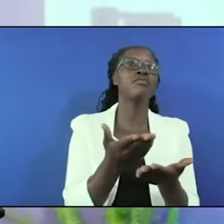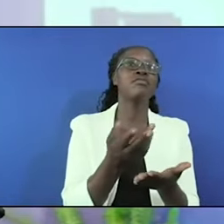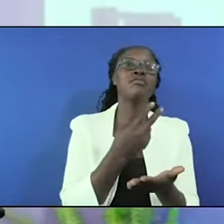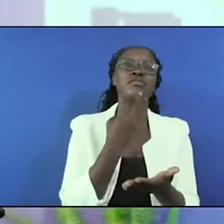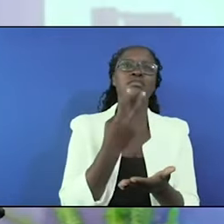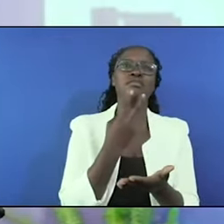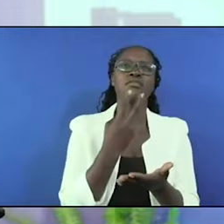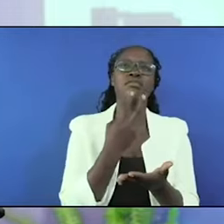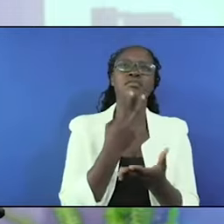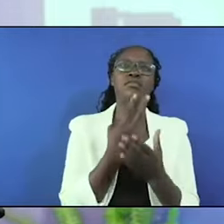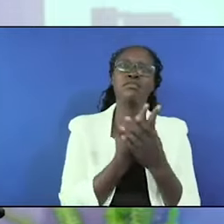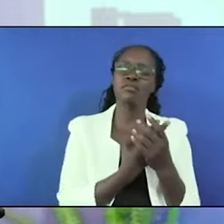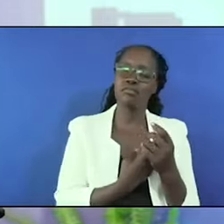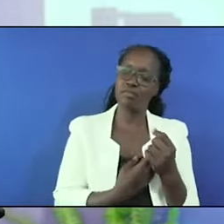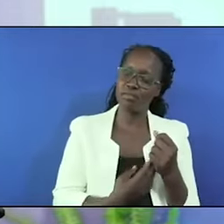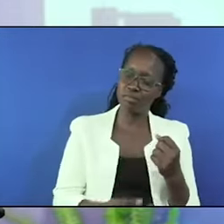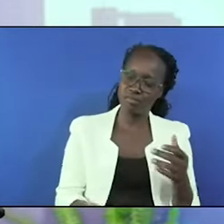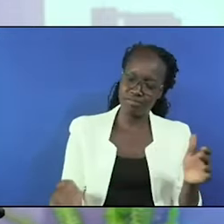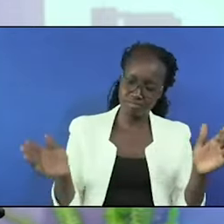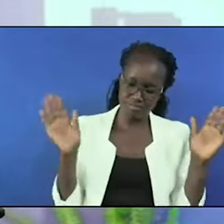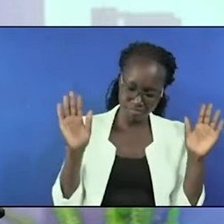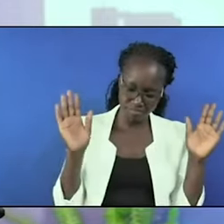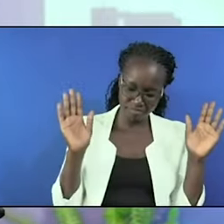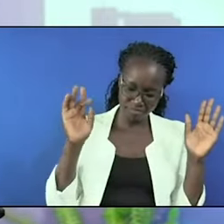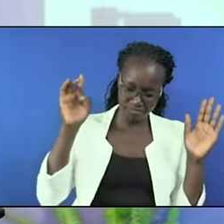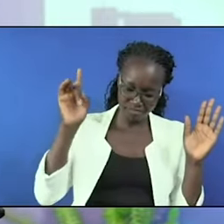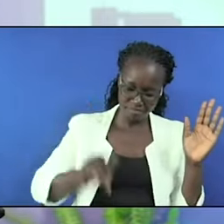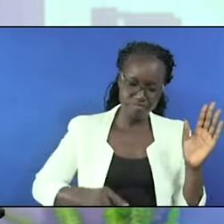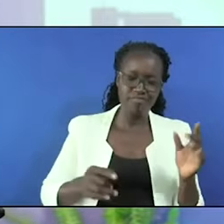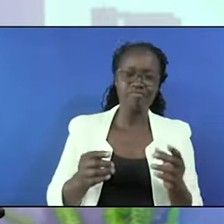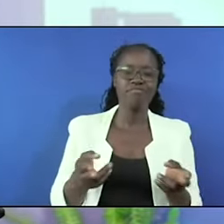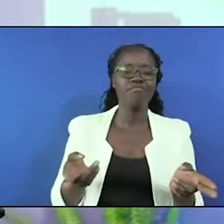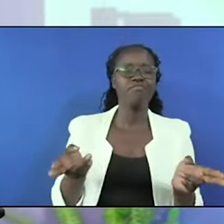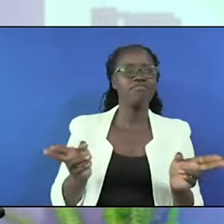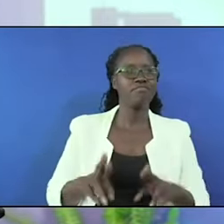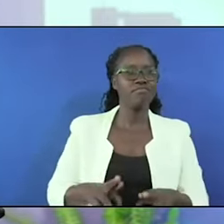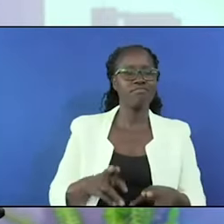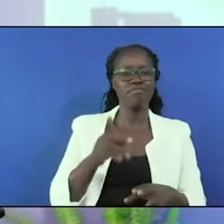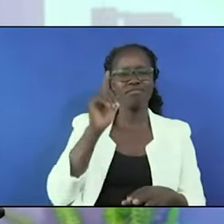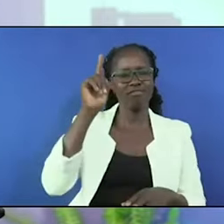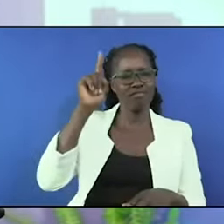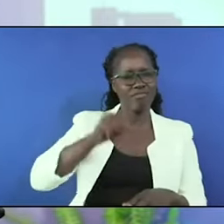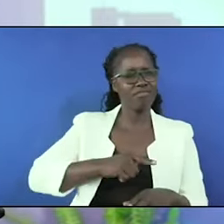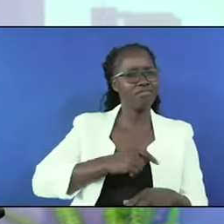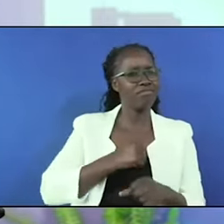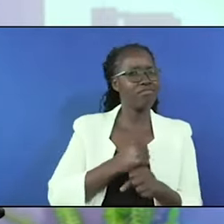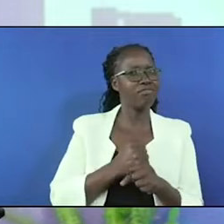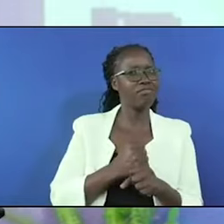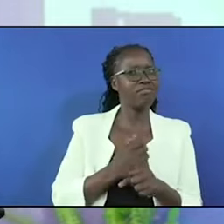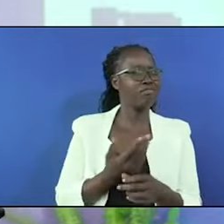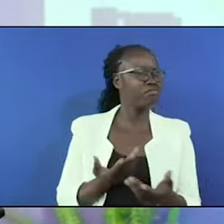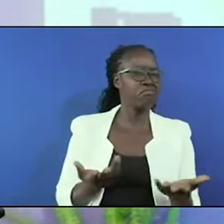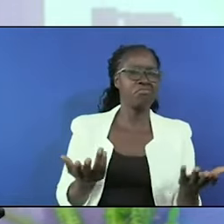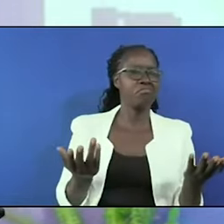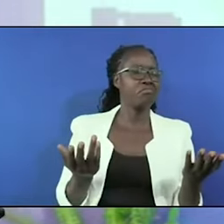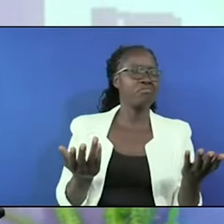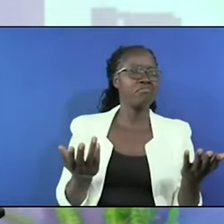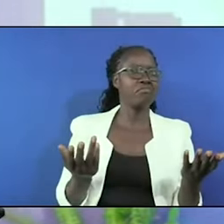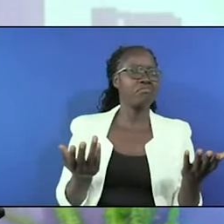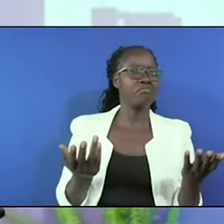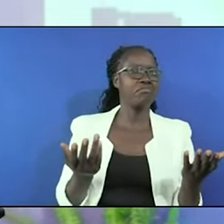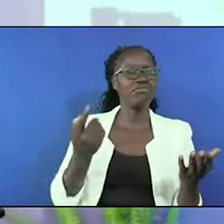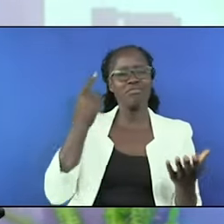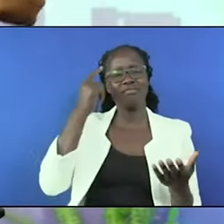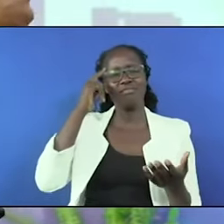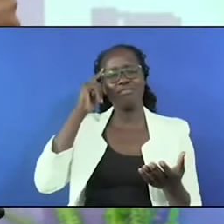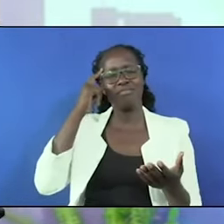is despairing and thinking it can't happen, that God can't restore. As the choir is coming in front here, I want